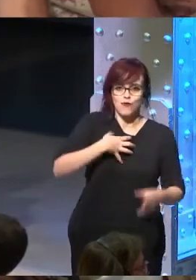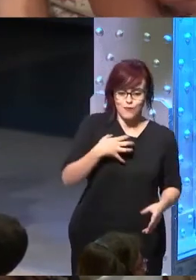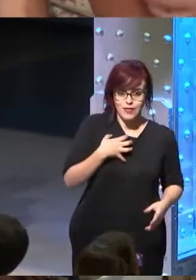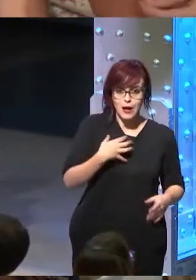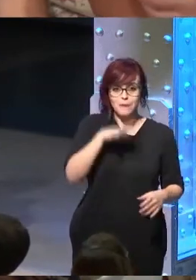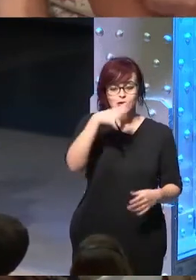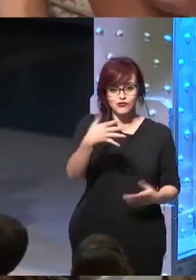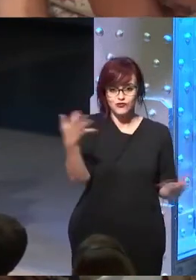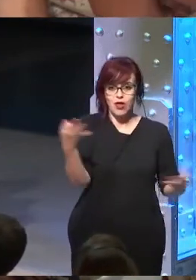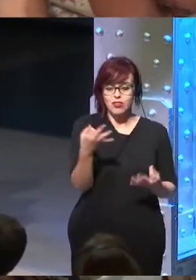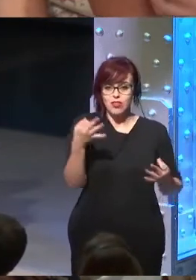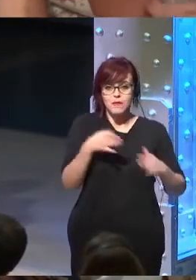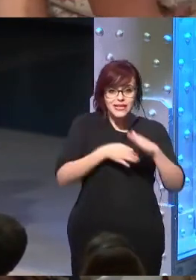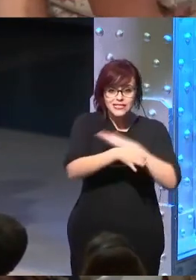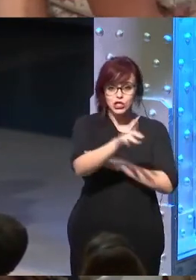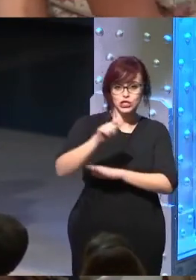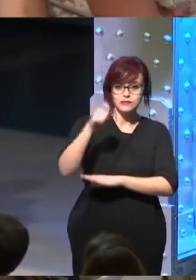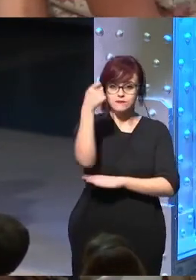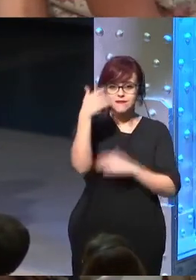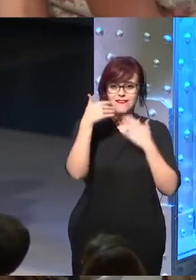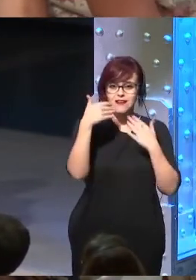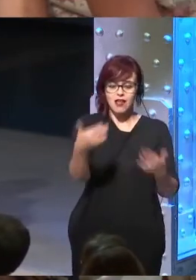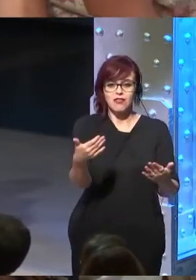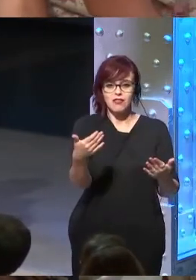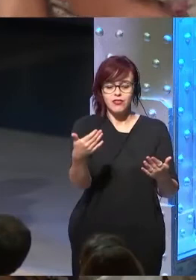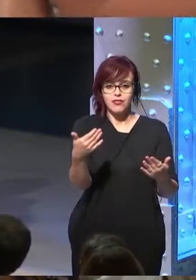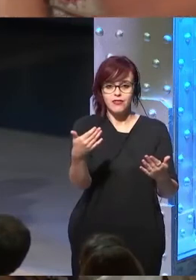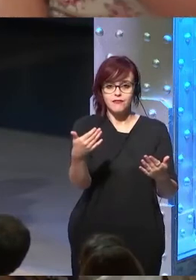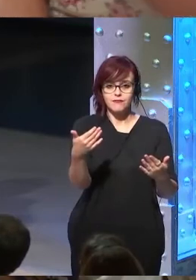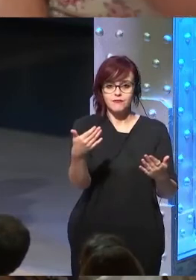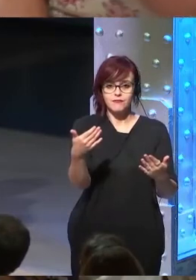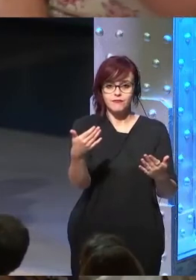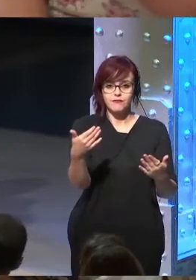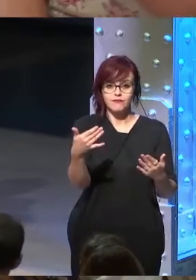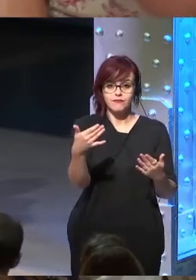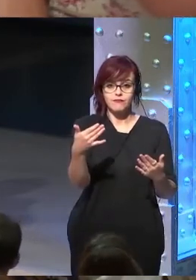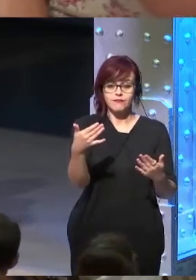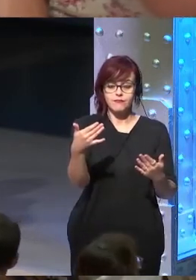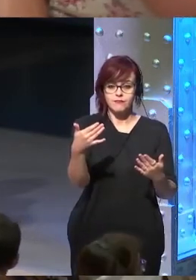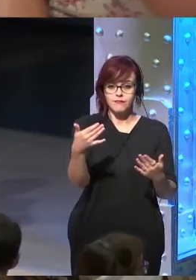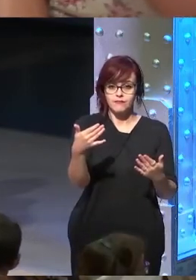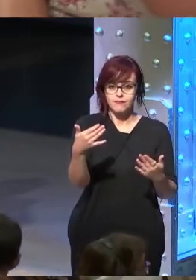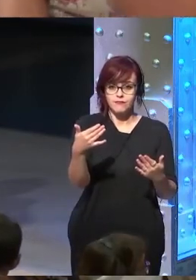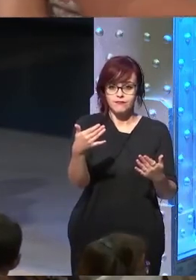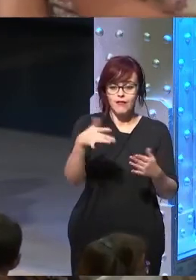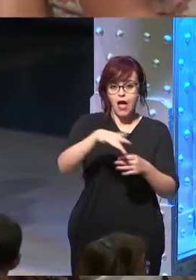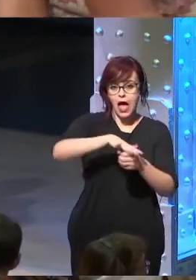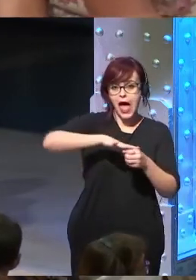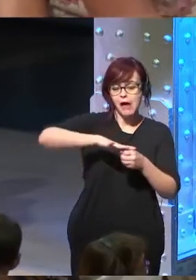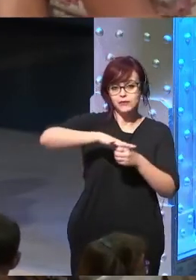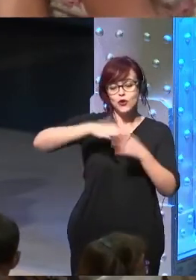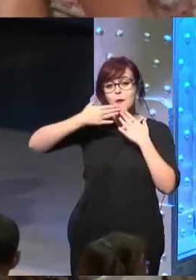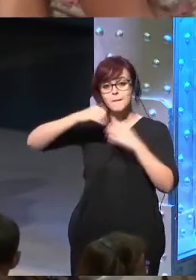Because since, as far as I can remember, I've always been a minority in a radio studio when speaking about economy